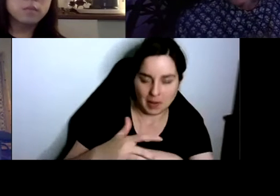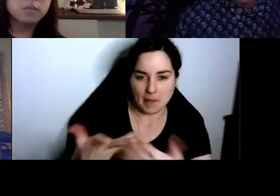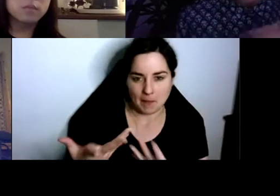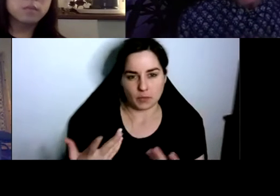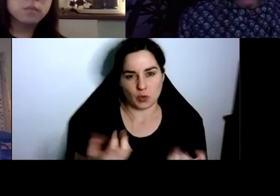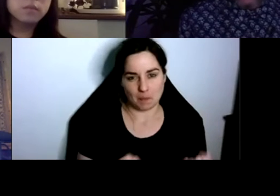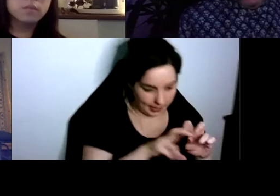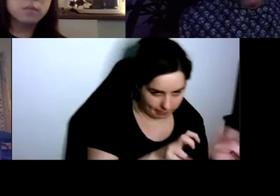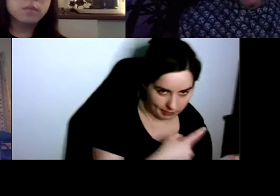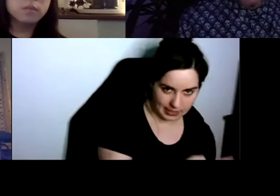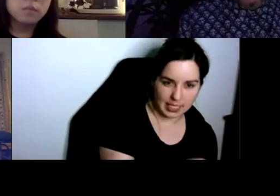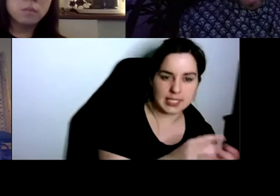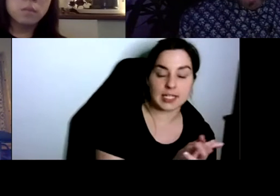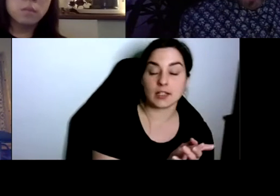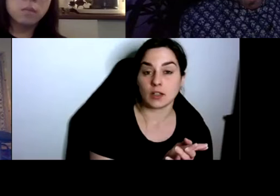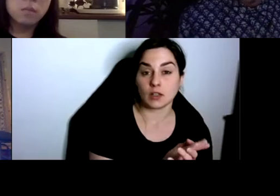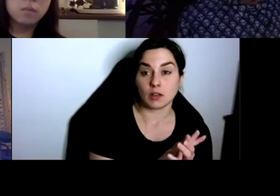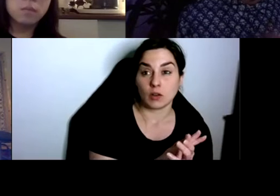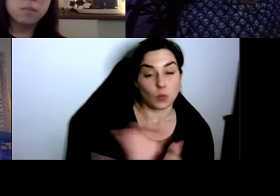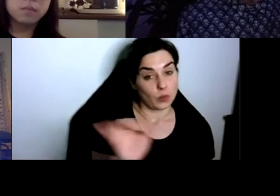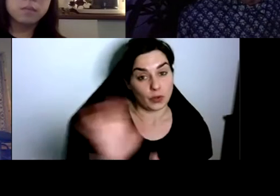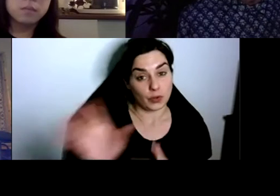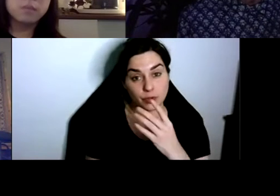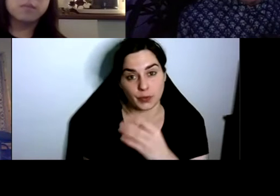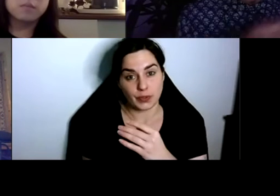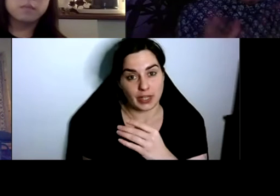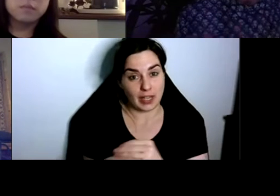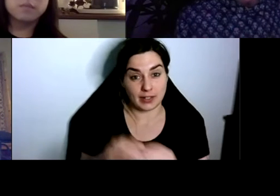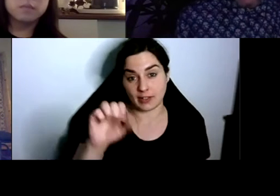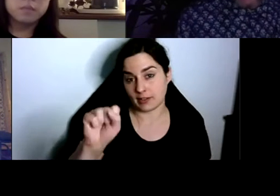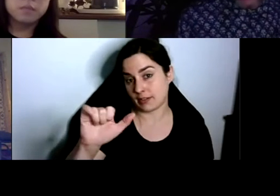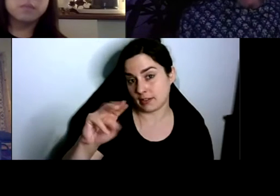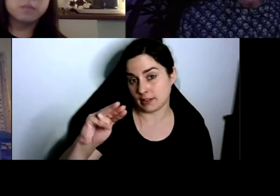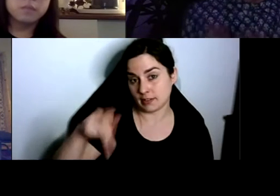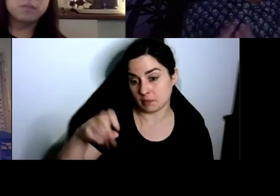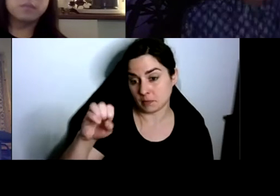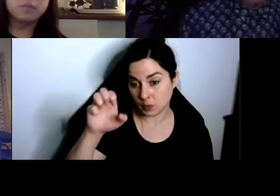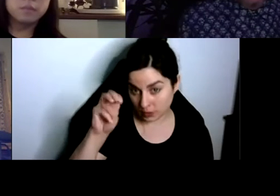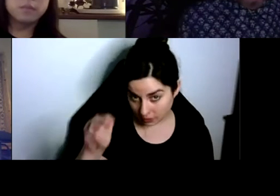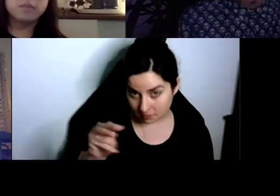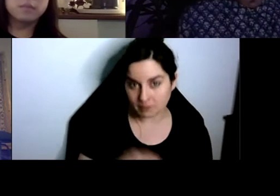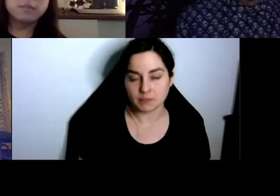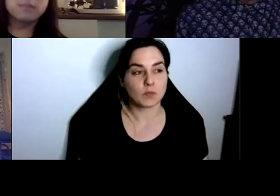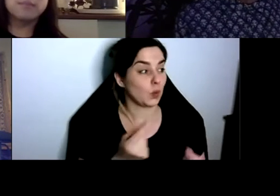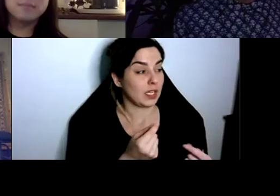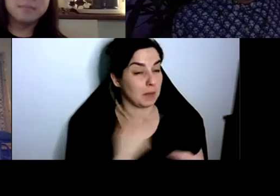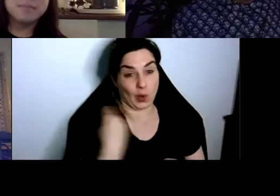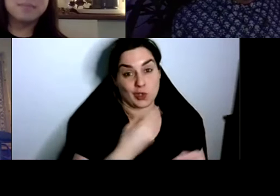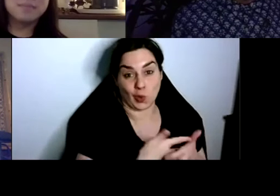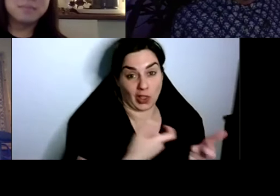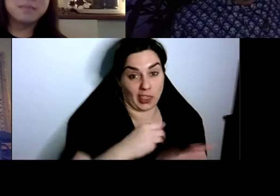we did a symposium in the middle of the festival. We did a gathering about festival archives right before the festival.